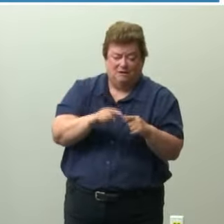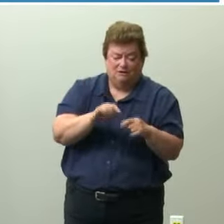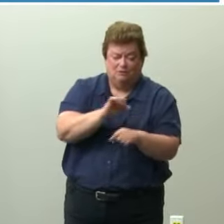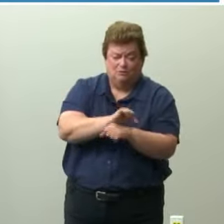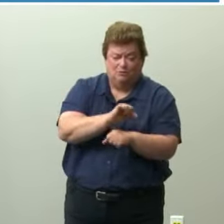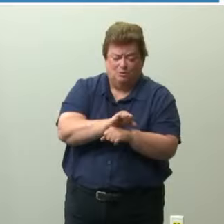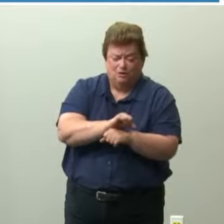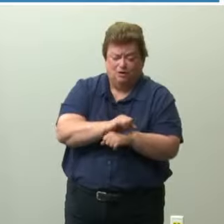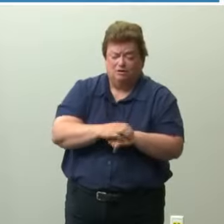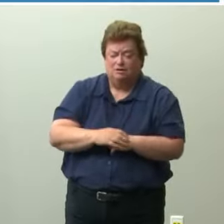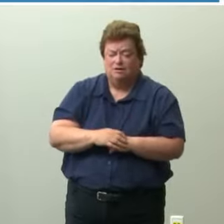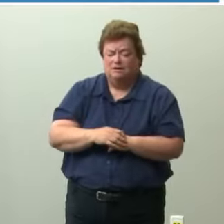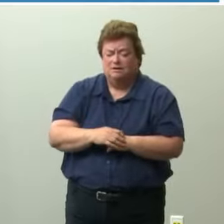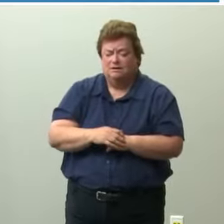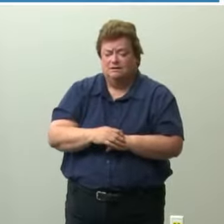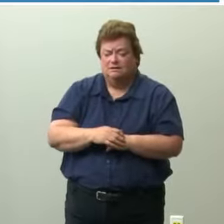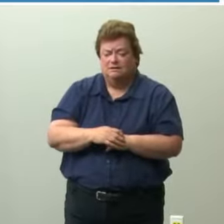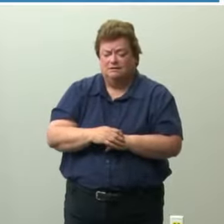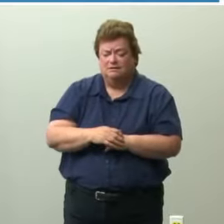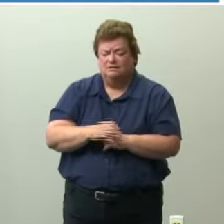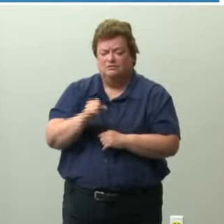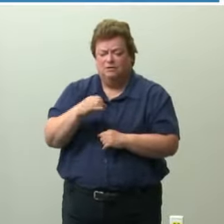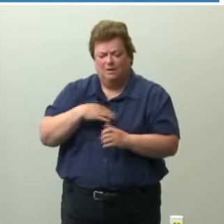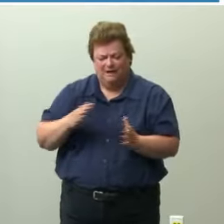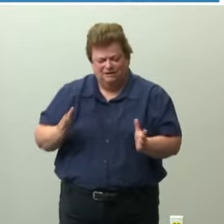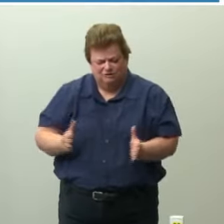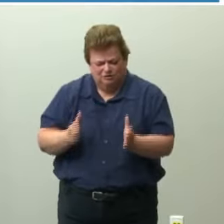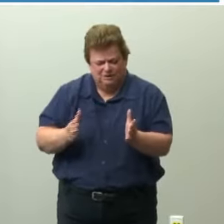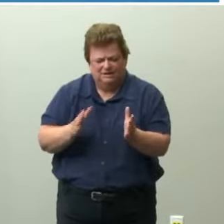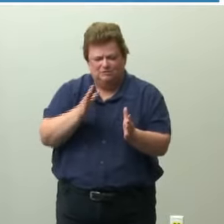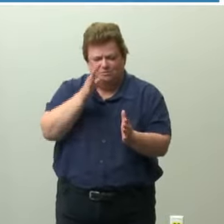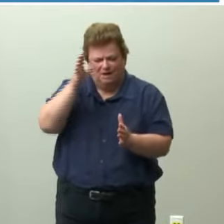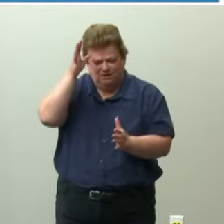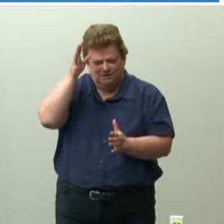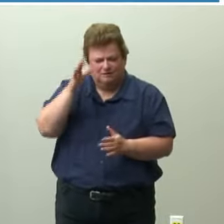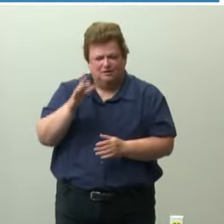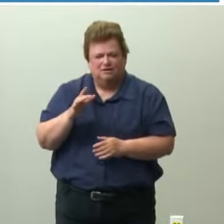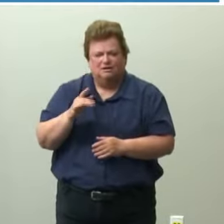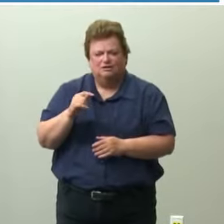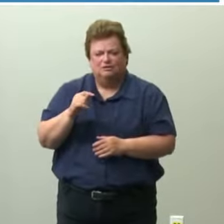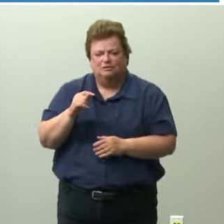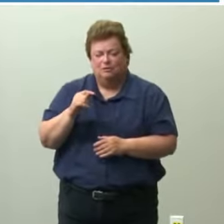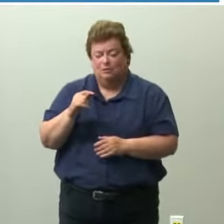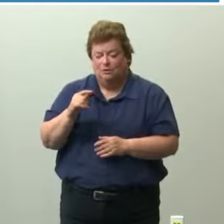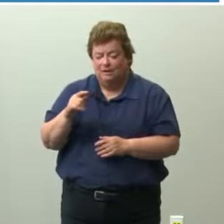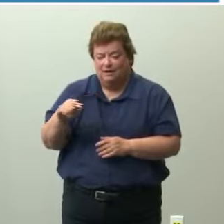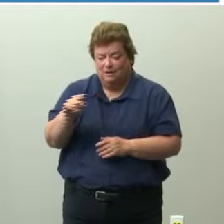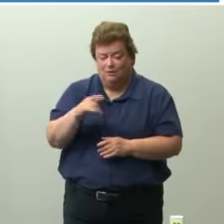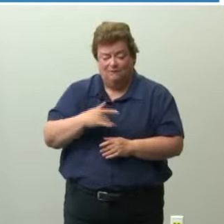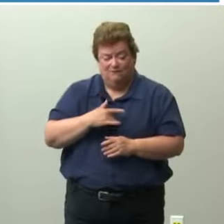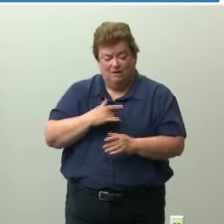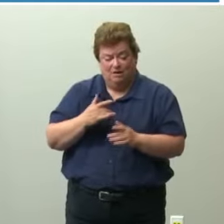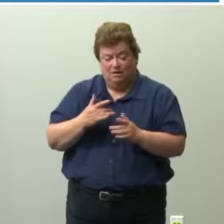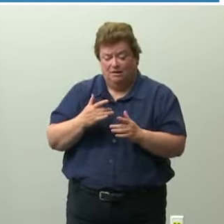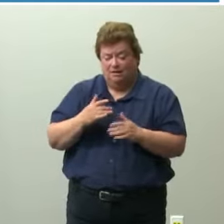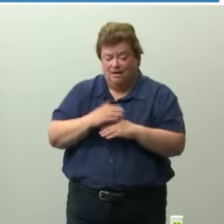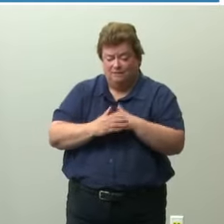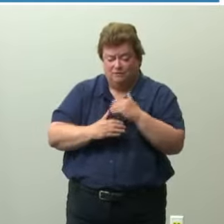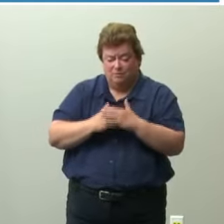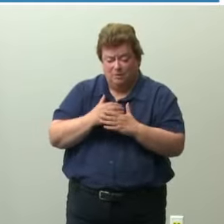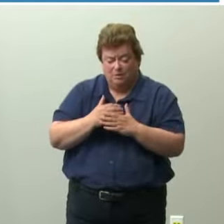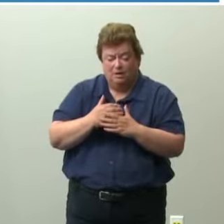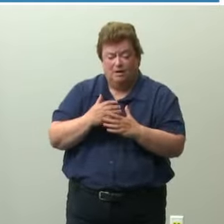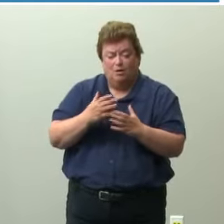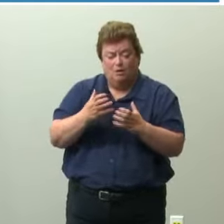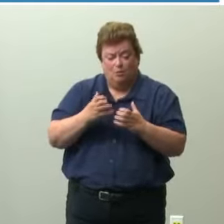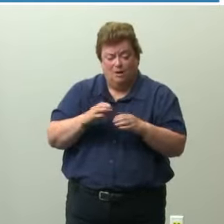their obligations. So I encourage parents that contact me that if they're more comfortable, they should feel comfortable having